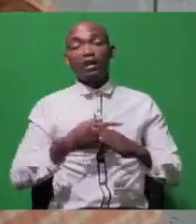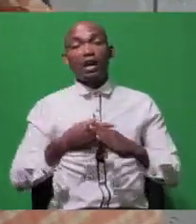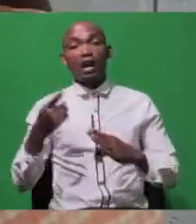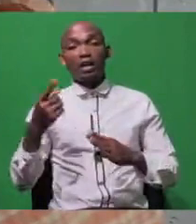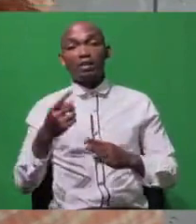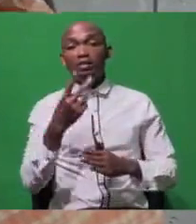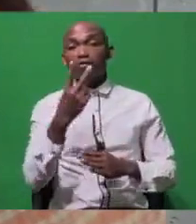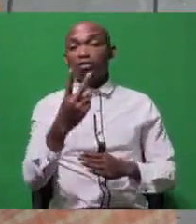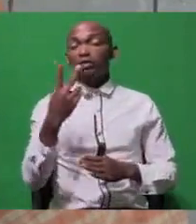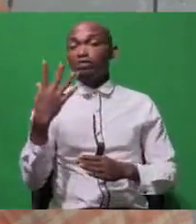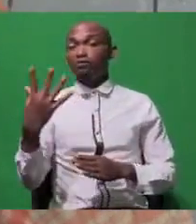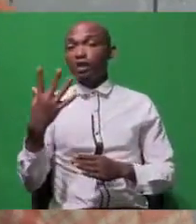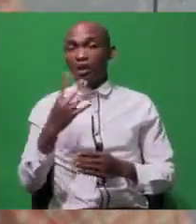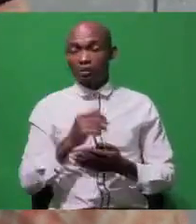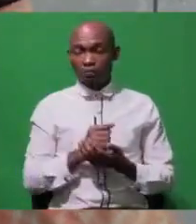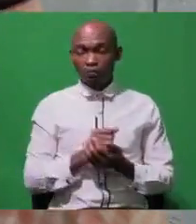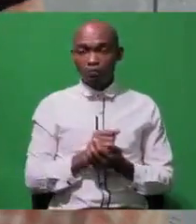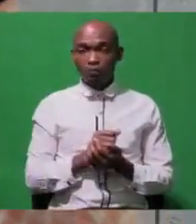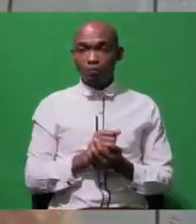525.